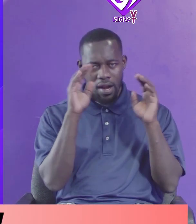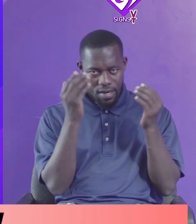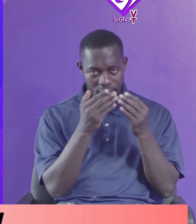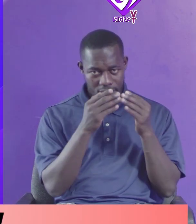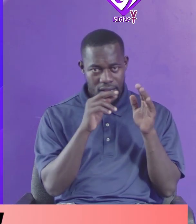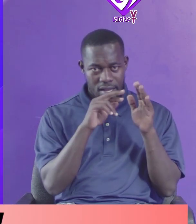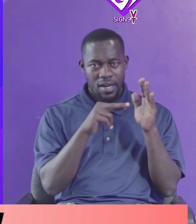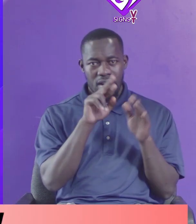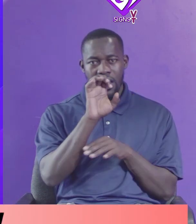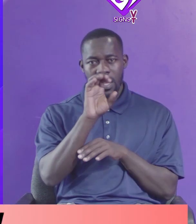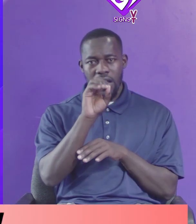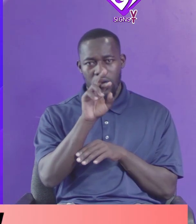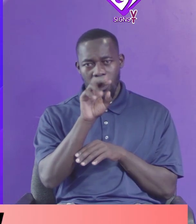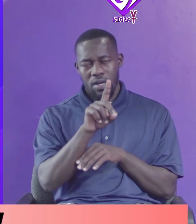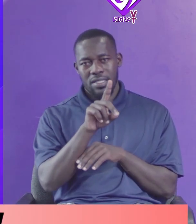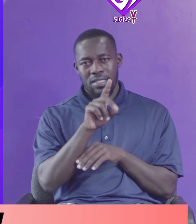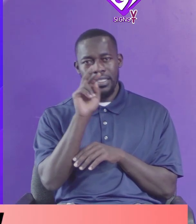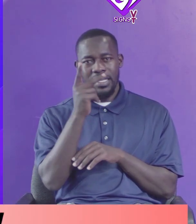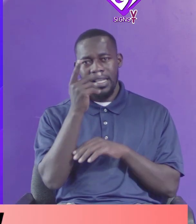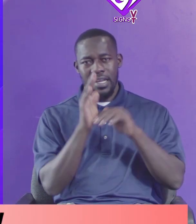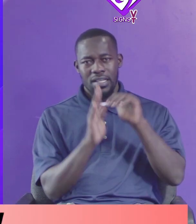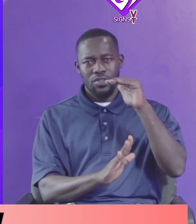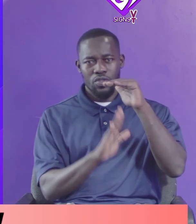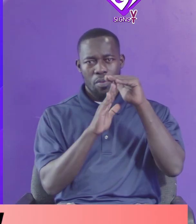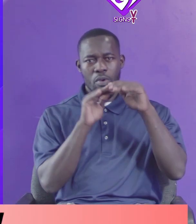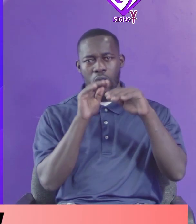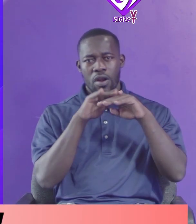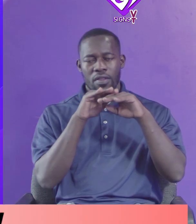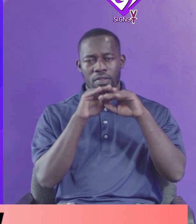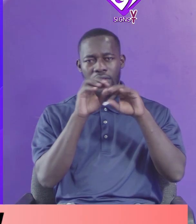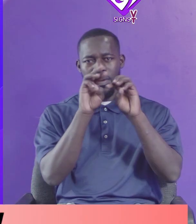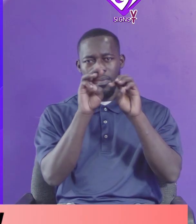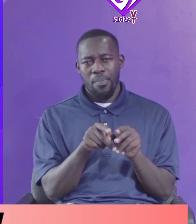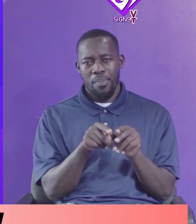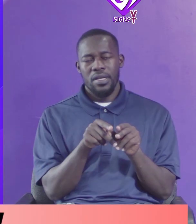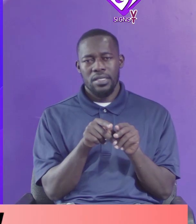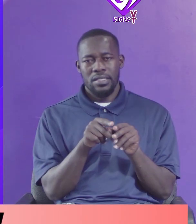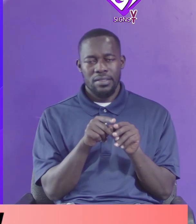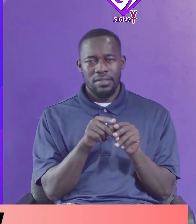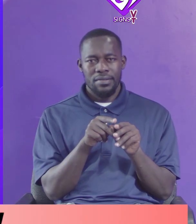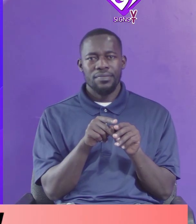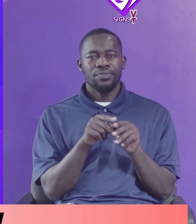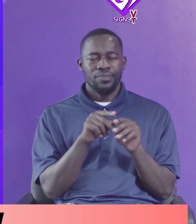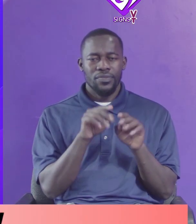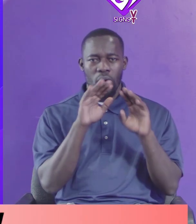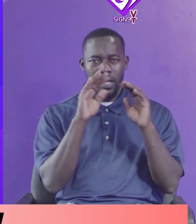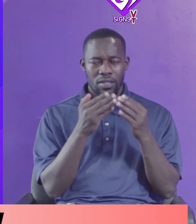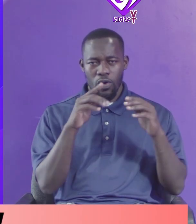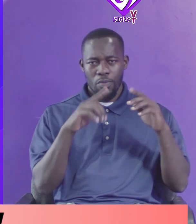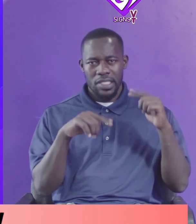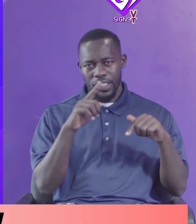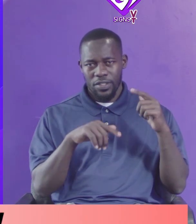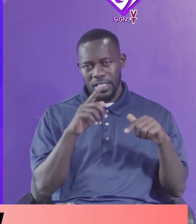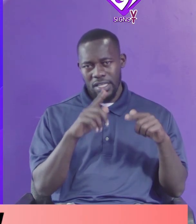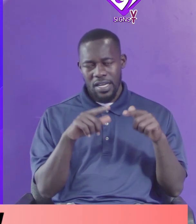Ian Wambui, once again putting Kenya on the map, on the spotlight as far as global competitions is concerned. This